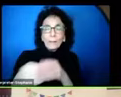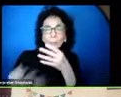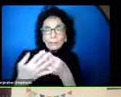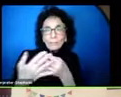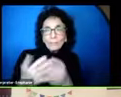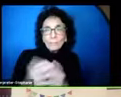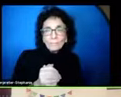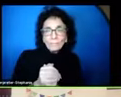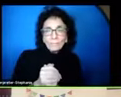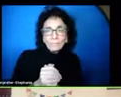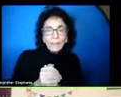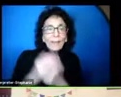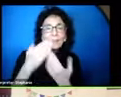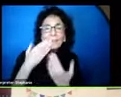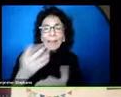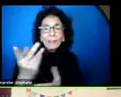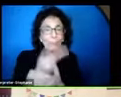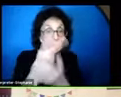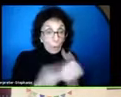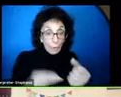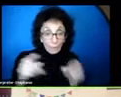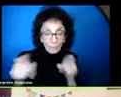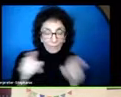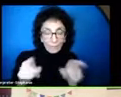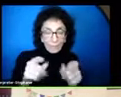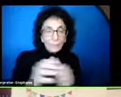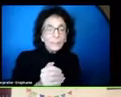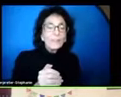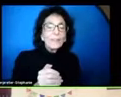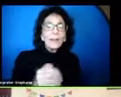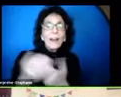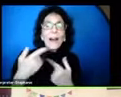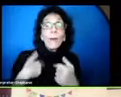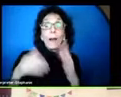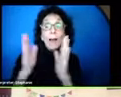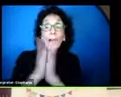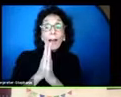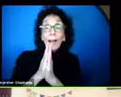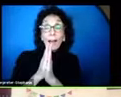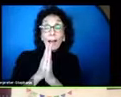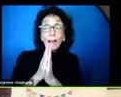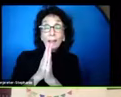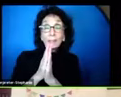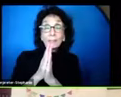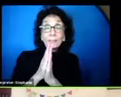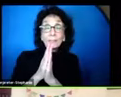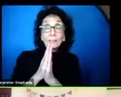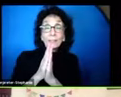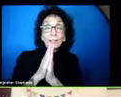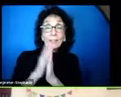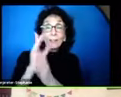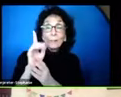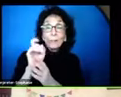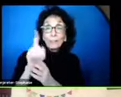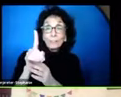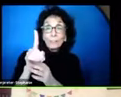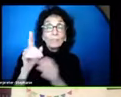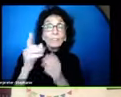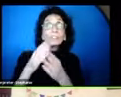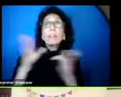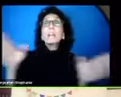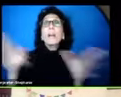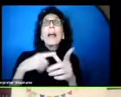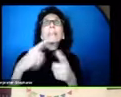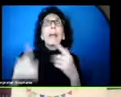Cindy, for joining us too. I'm gonna ask you two a general question and then we'll move just into a more open format.